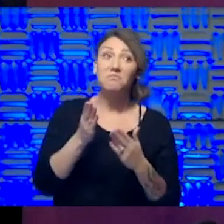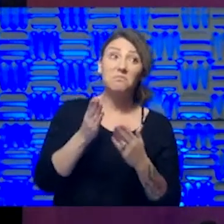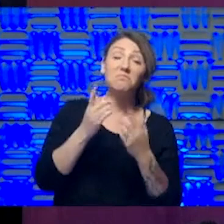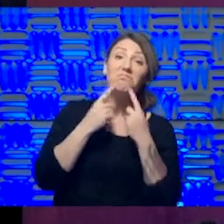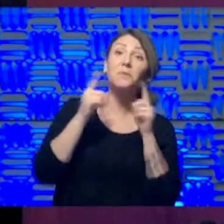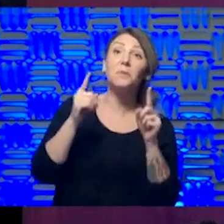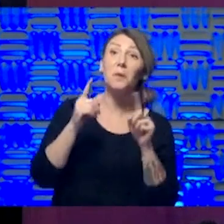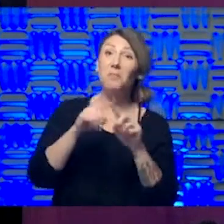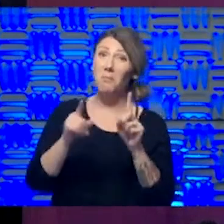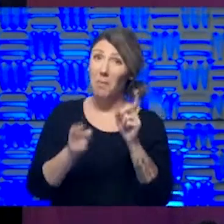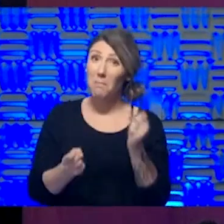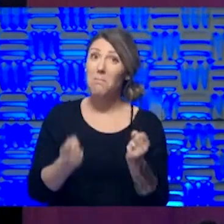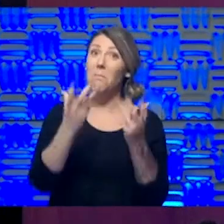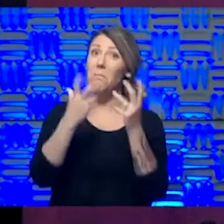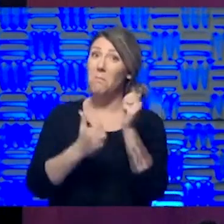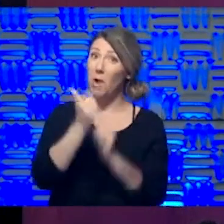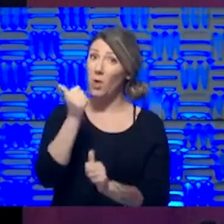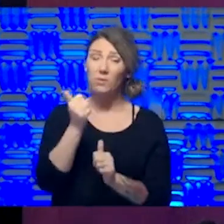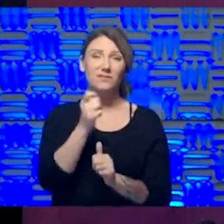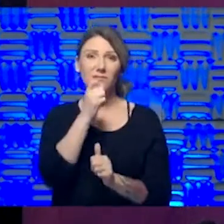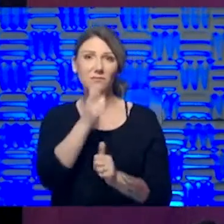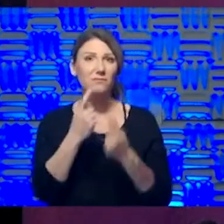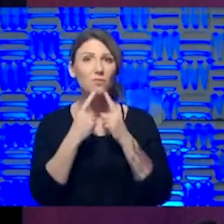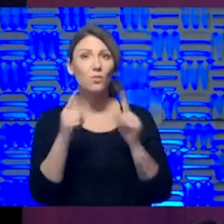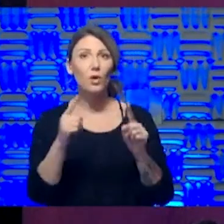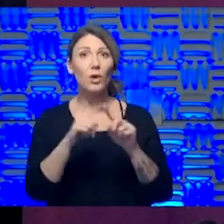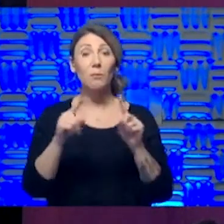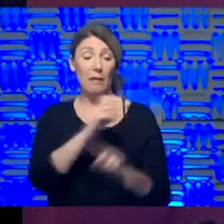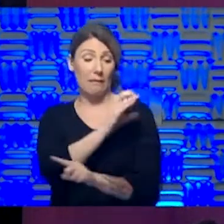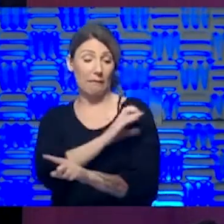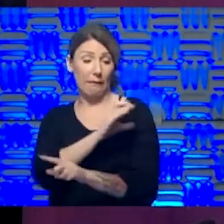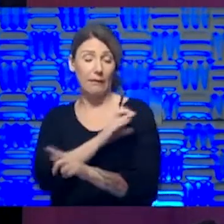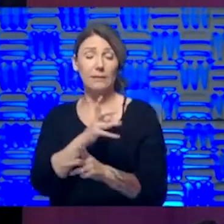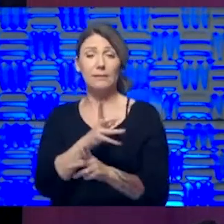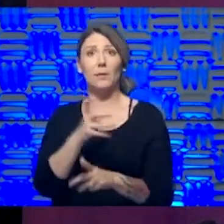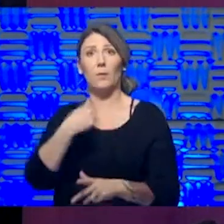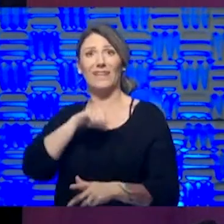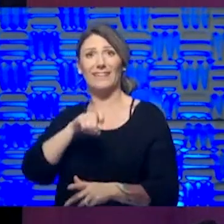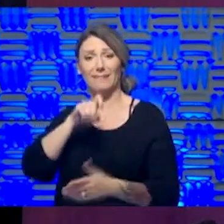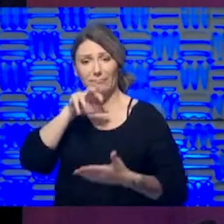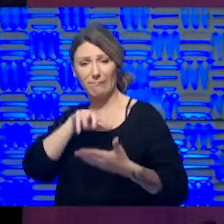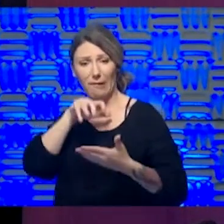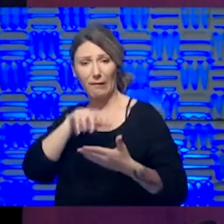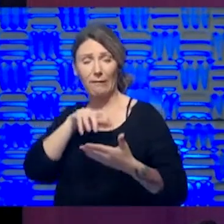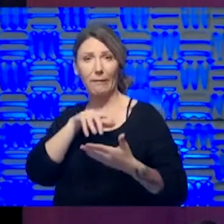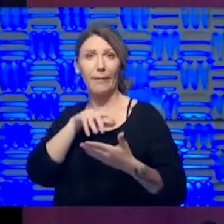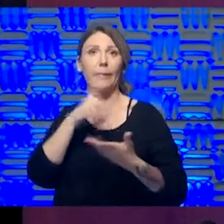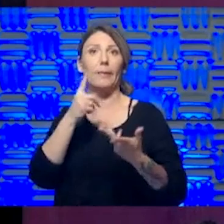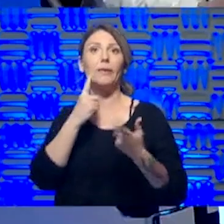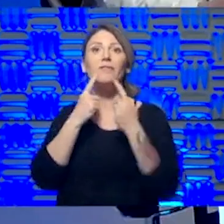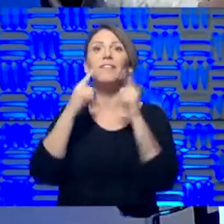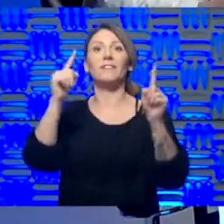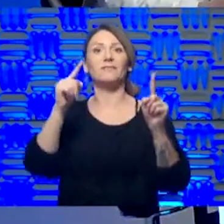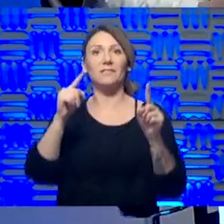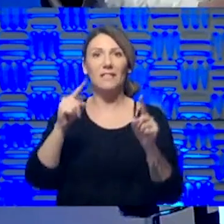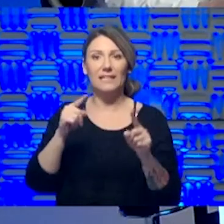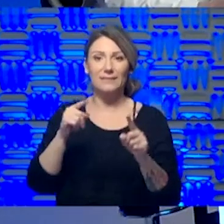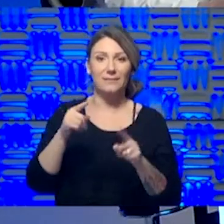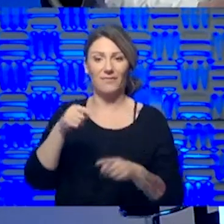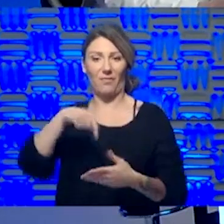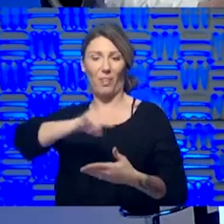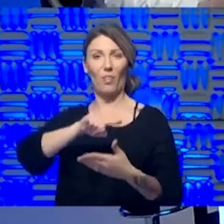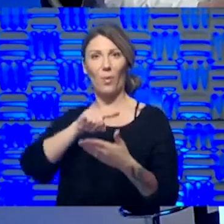out. And I think the clinical trials to be able to actually study the efficacy of these in human patients will be really important. Yeah, just a